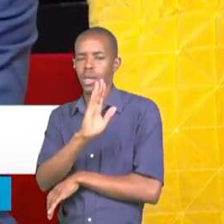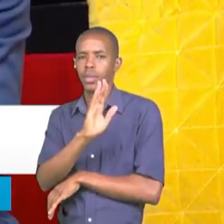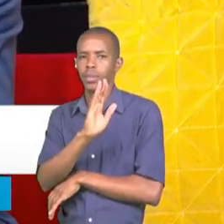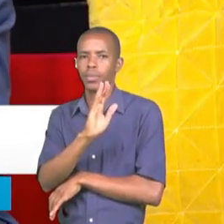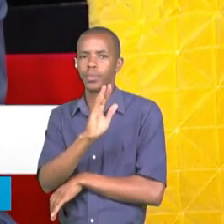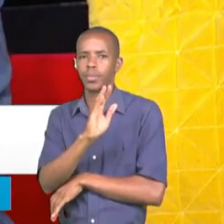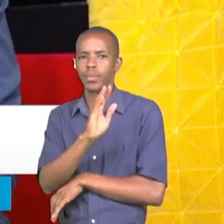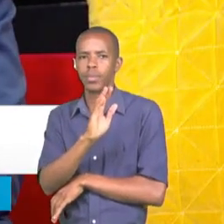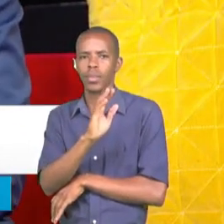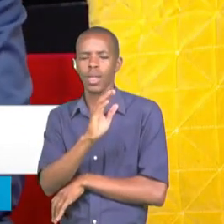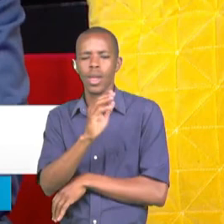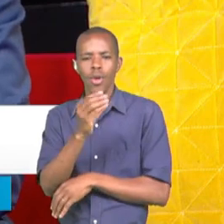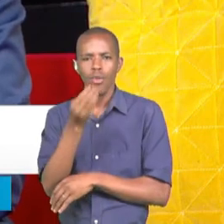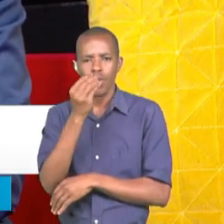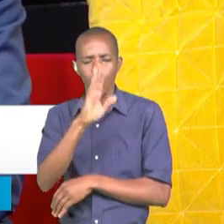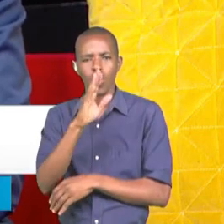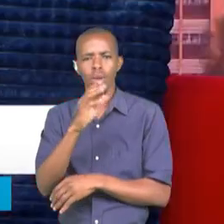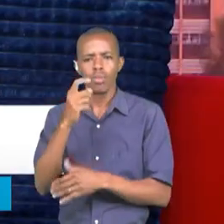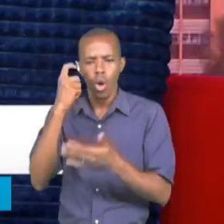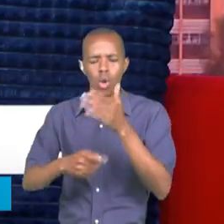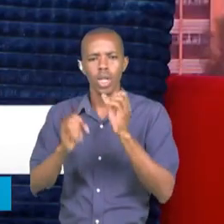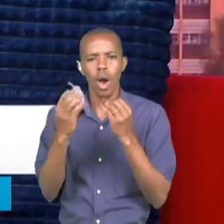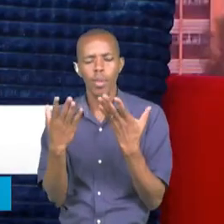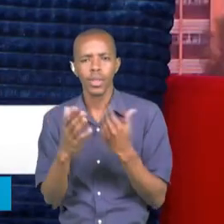then now, how much do you sell your food?